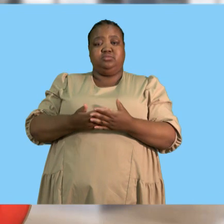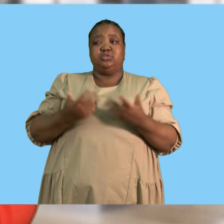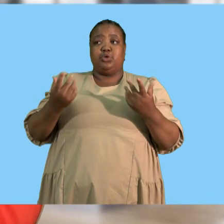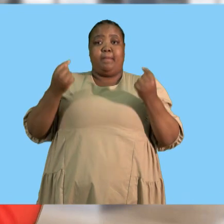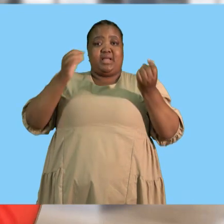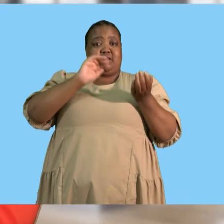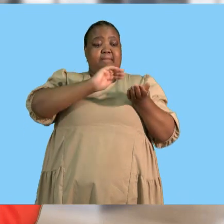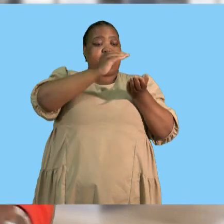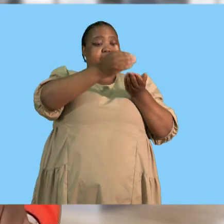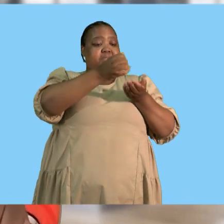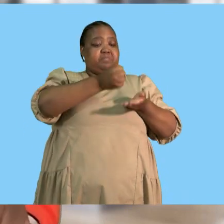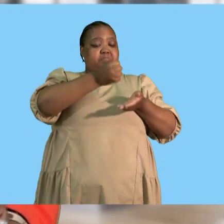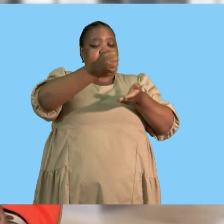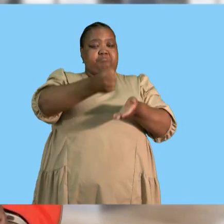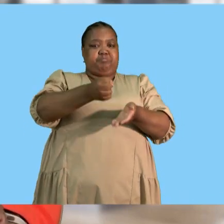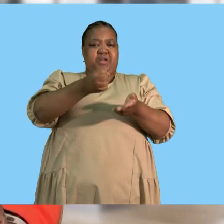that source of funding.